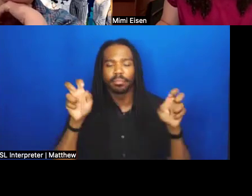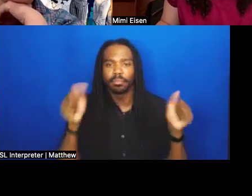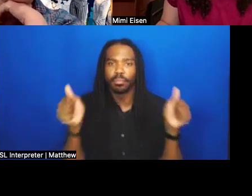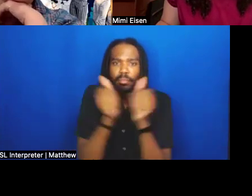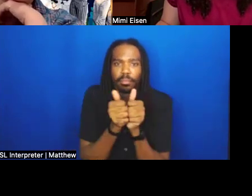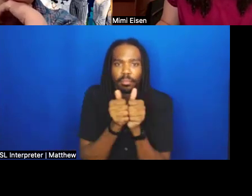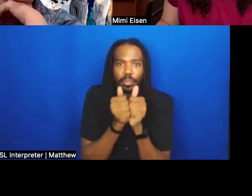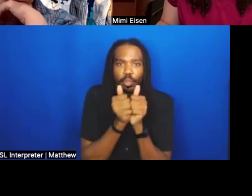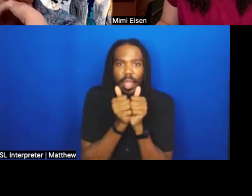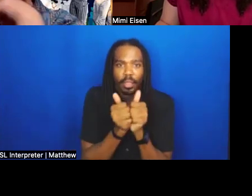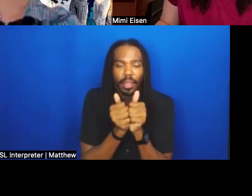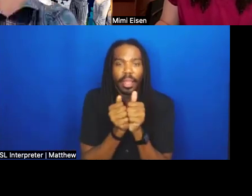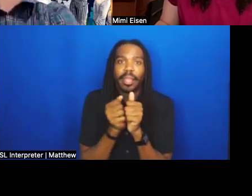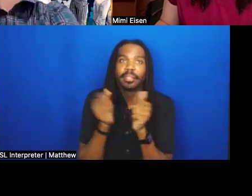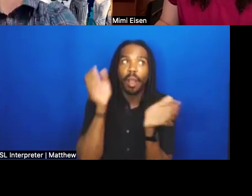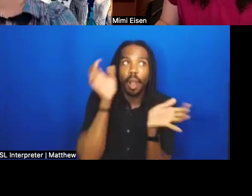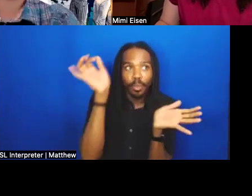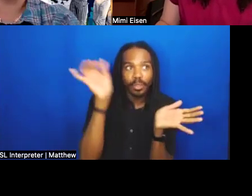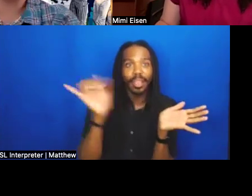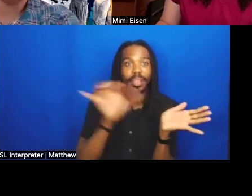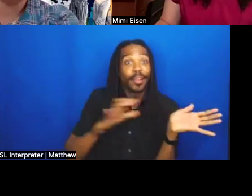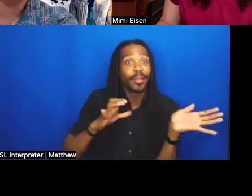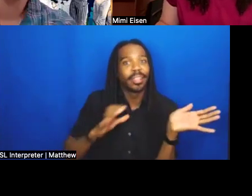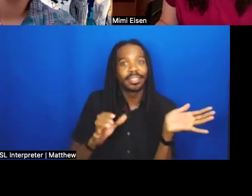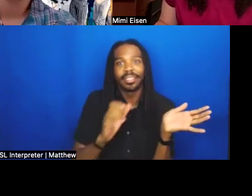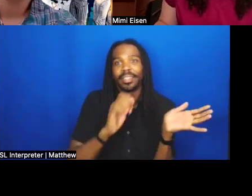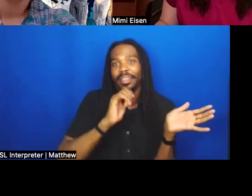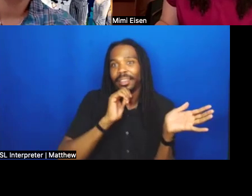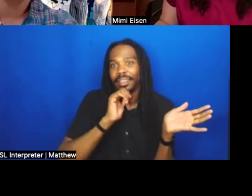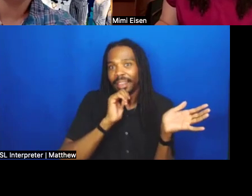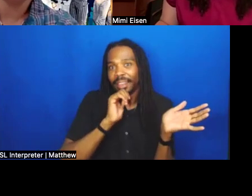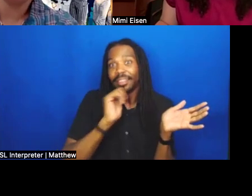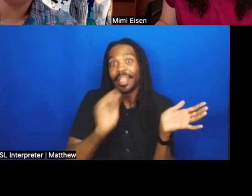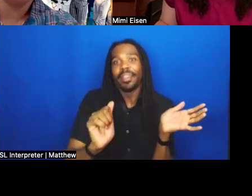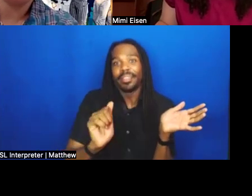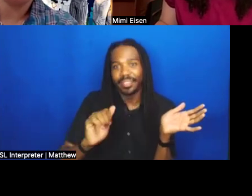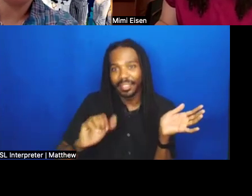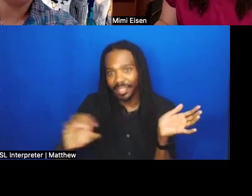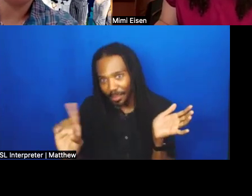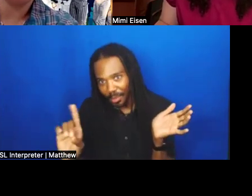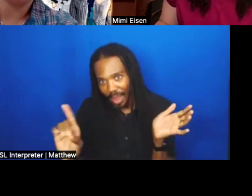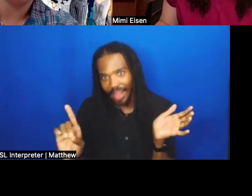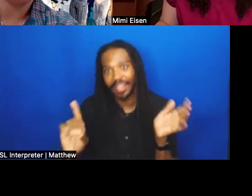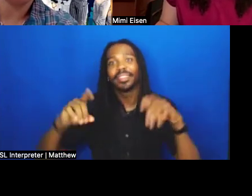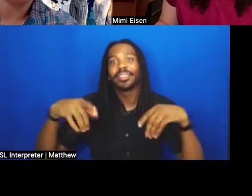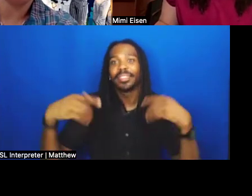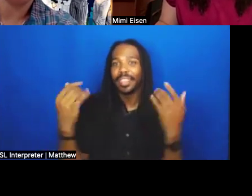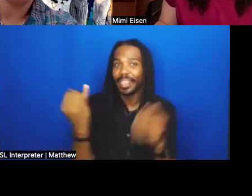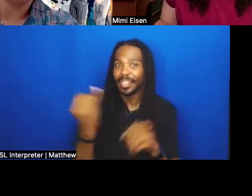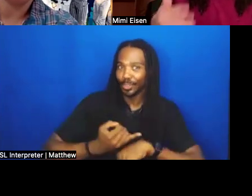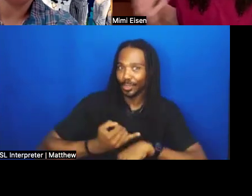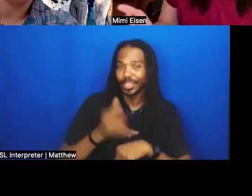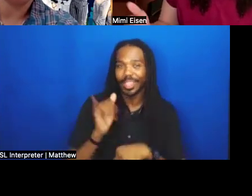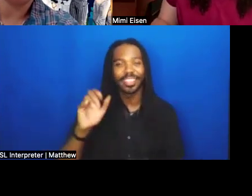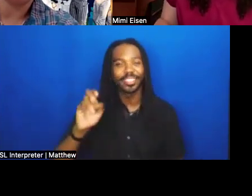an undemocratic institution. It's almost as if the Constitution, like Jesse said, is an undemocratic document.